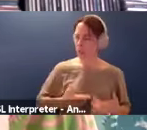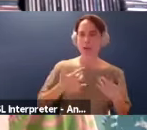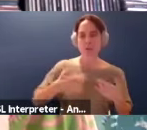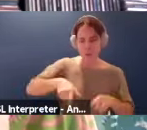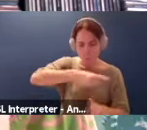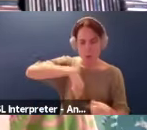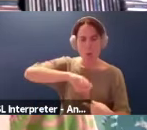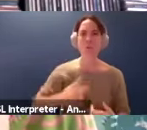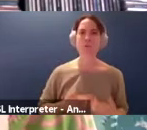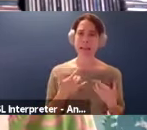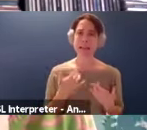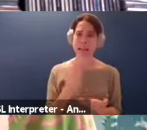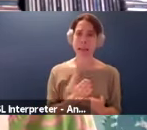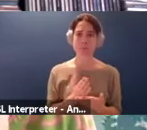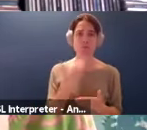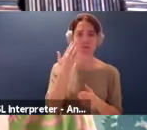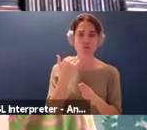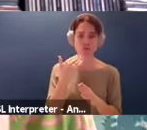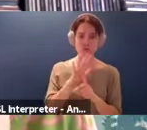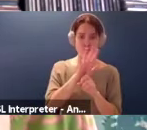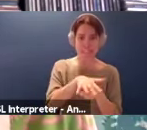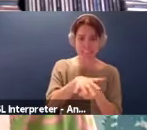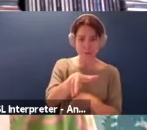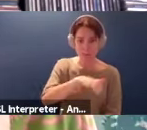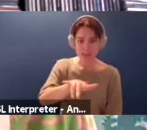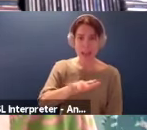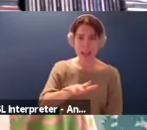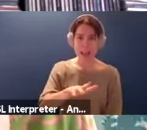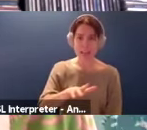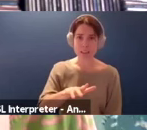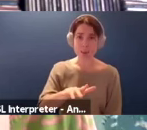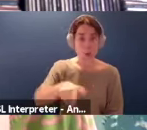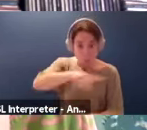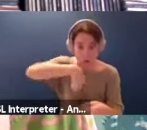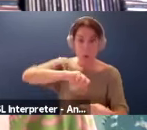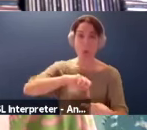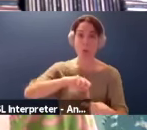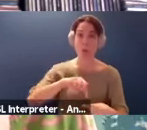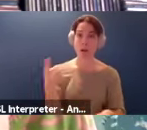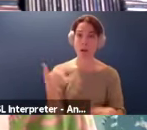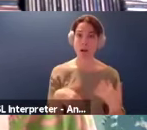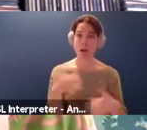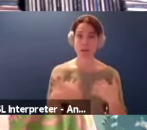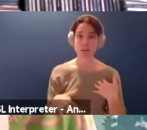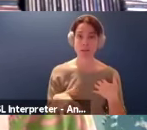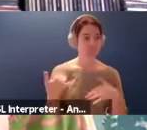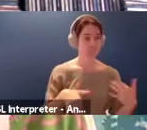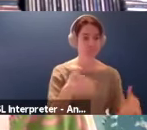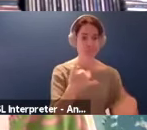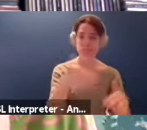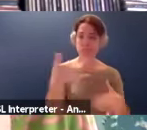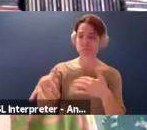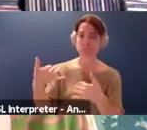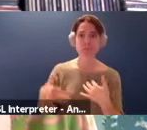in the way that parami described when she you know read about or saw the the killing of george